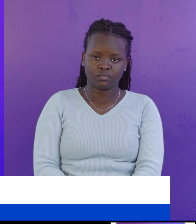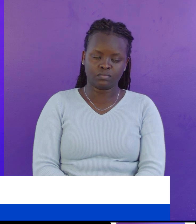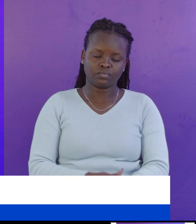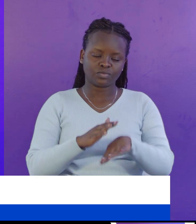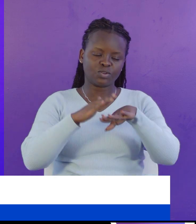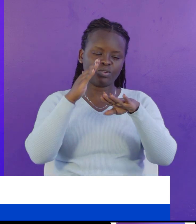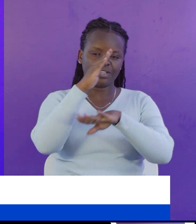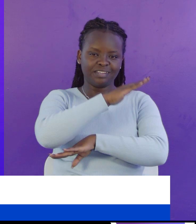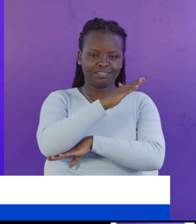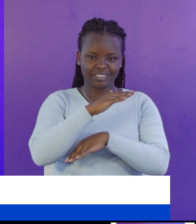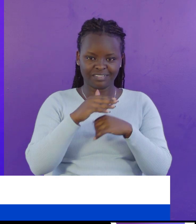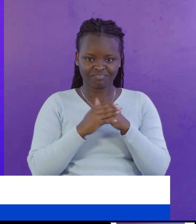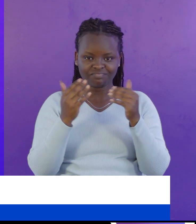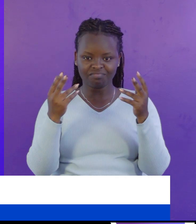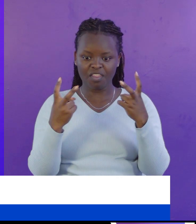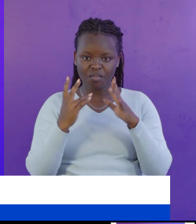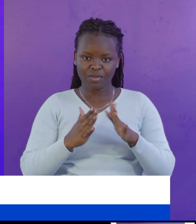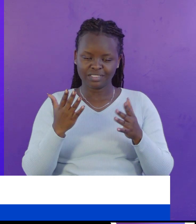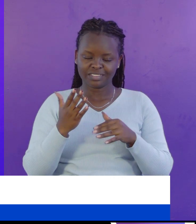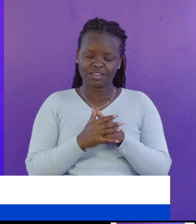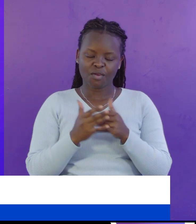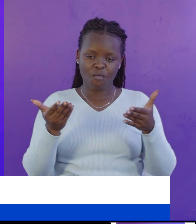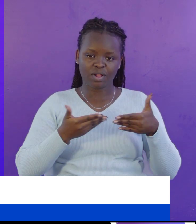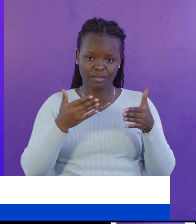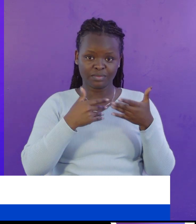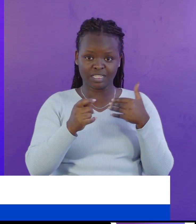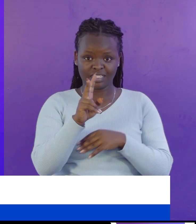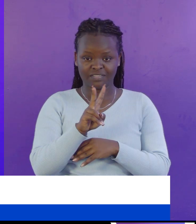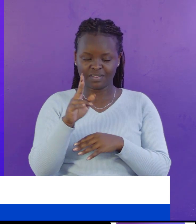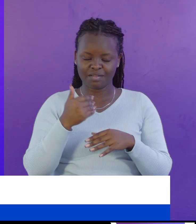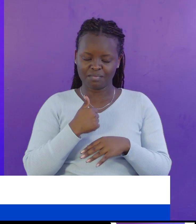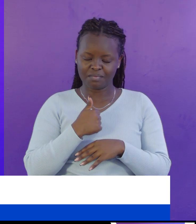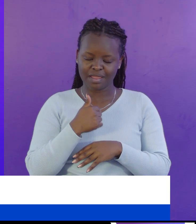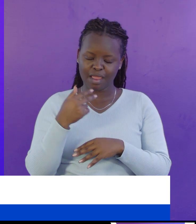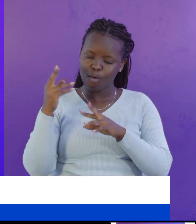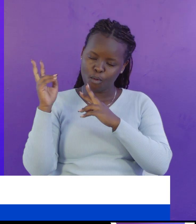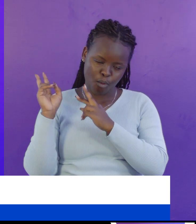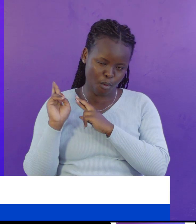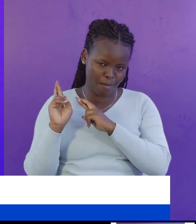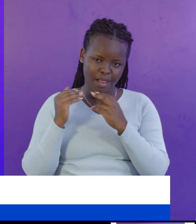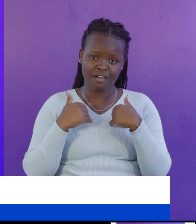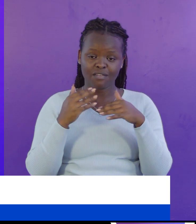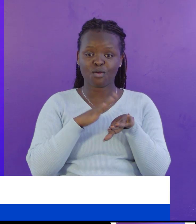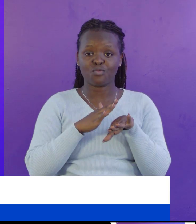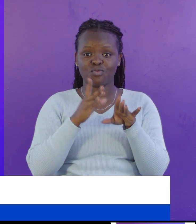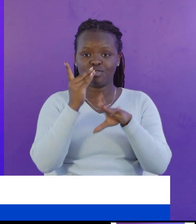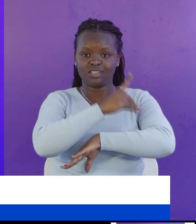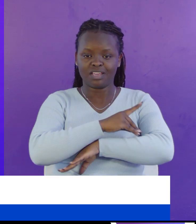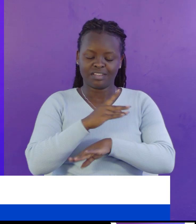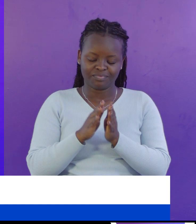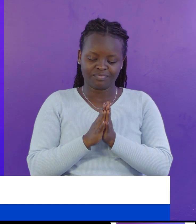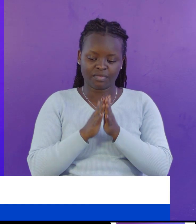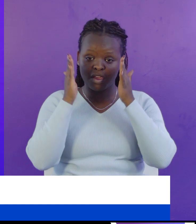Good evening, viewers, and a warm welcome to Science News. It's my high hope that you had a great day. And on our news